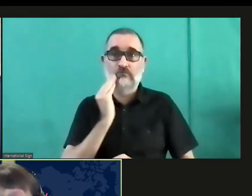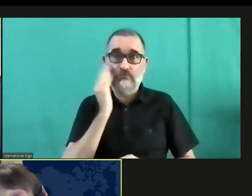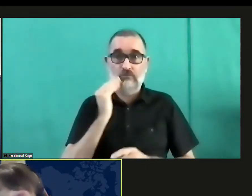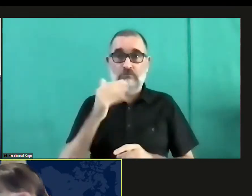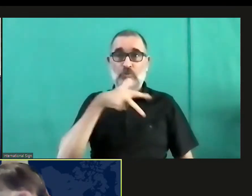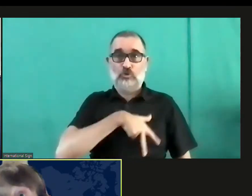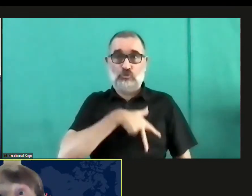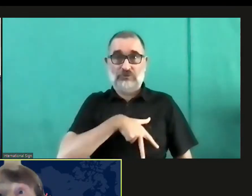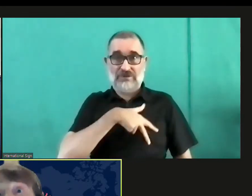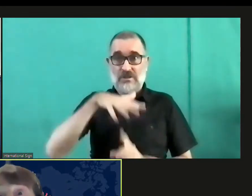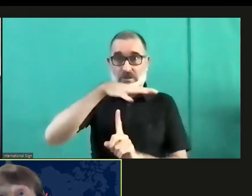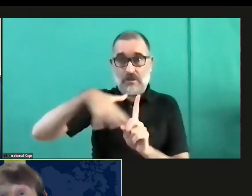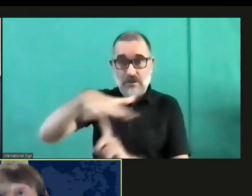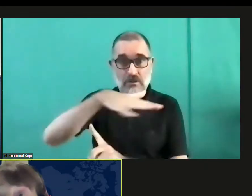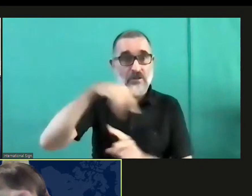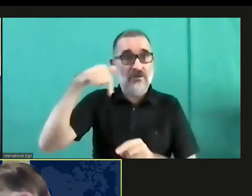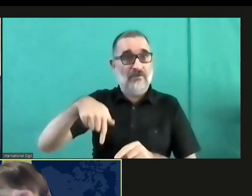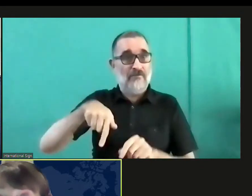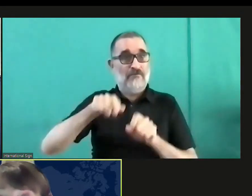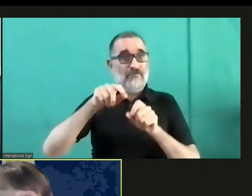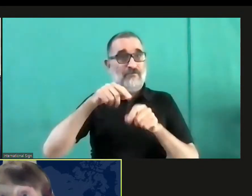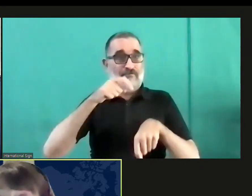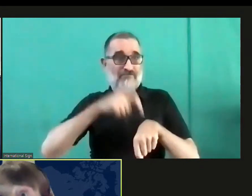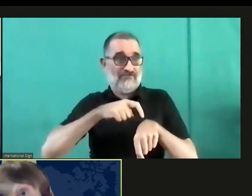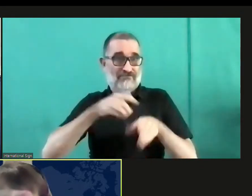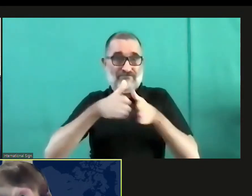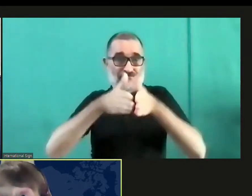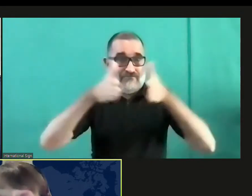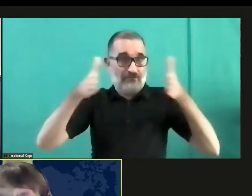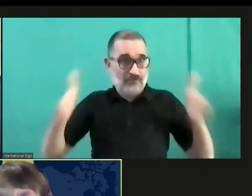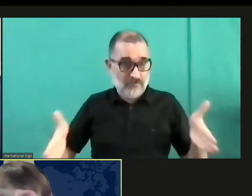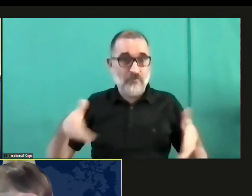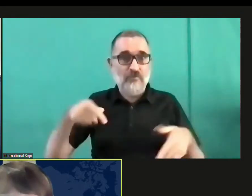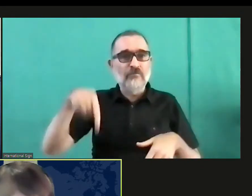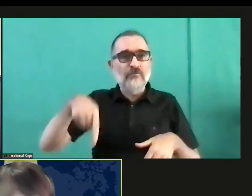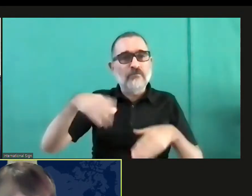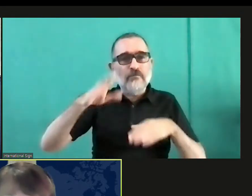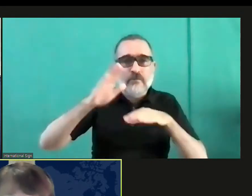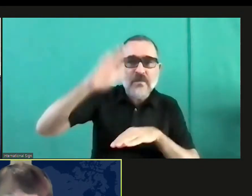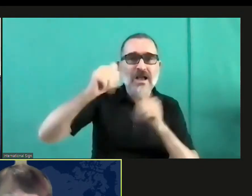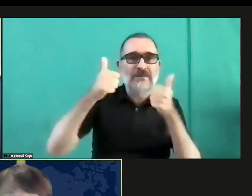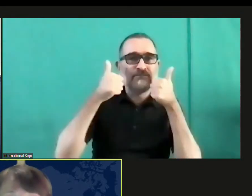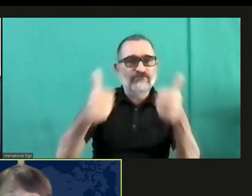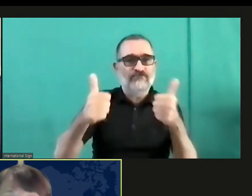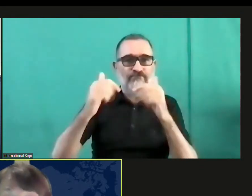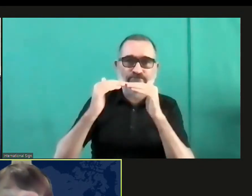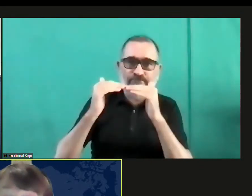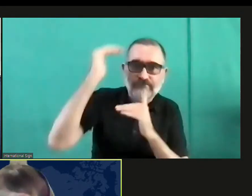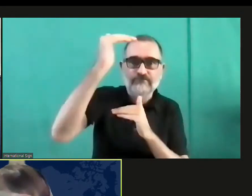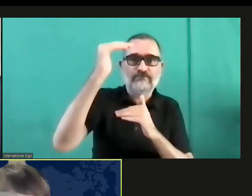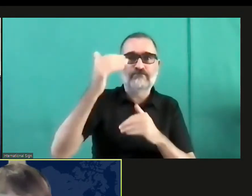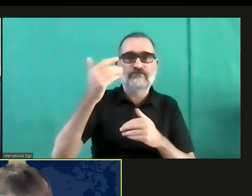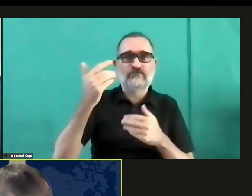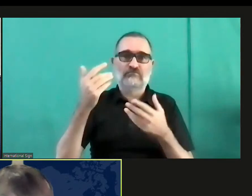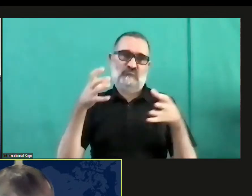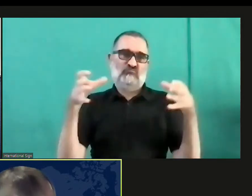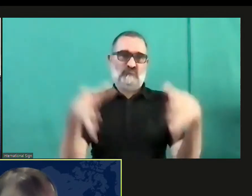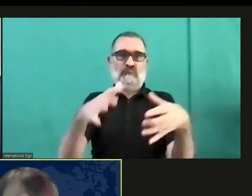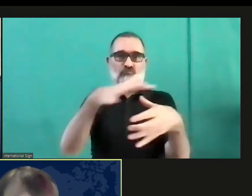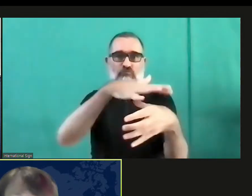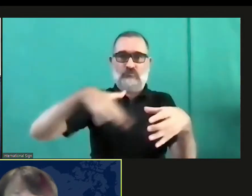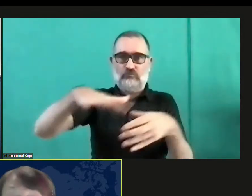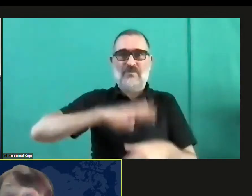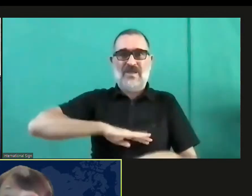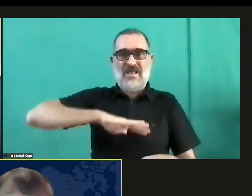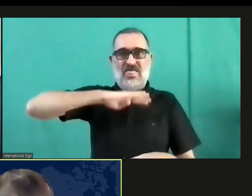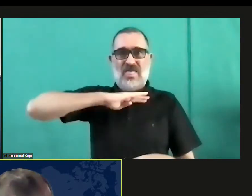but these are the people who opened a lot of doors to the changes that needed to be made in tobacco